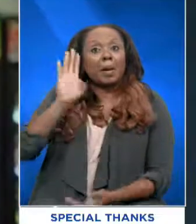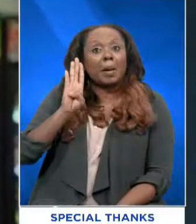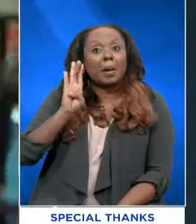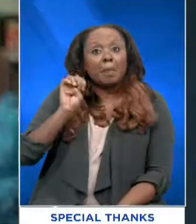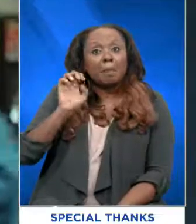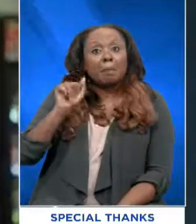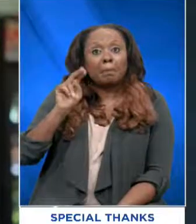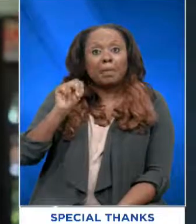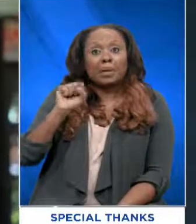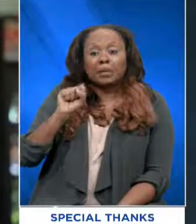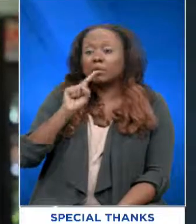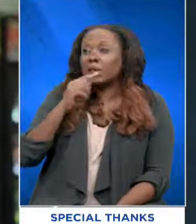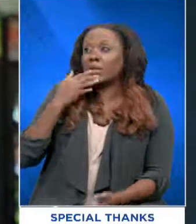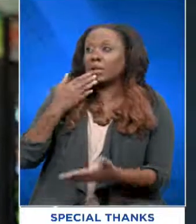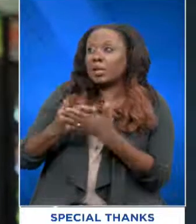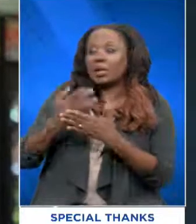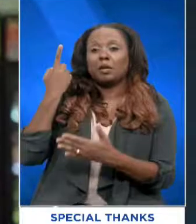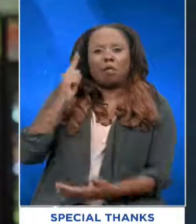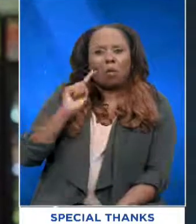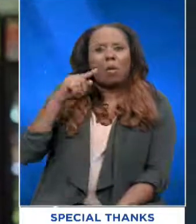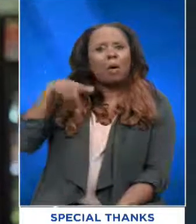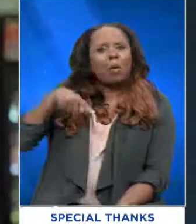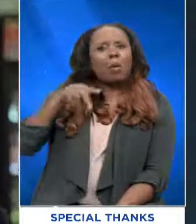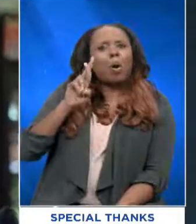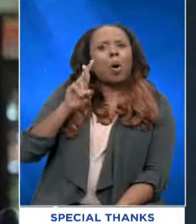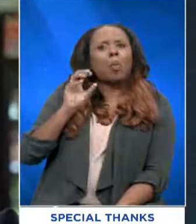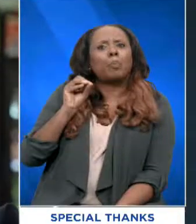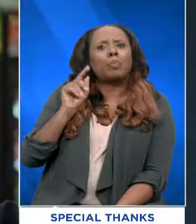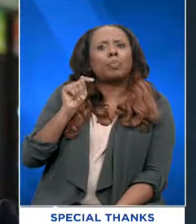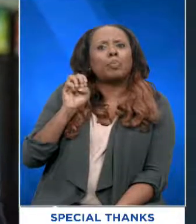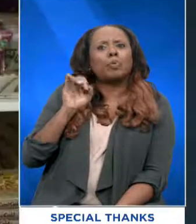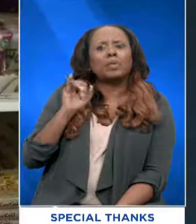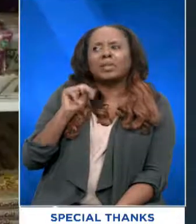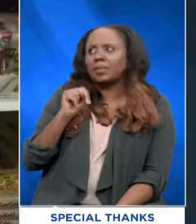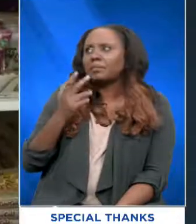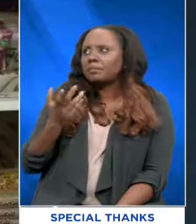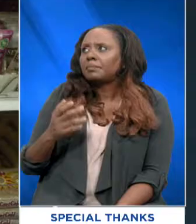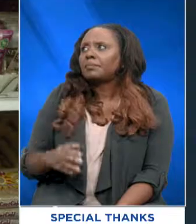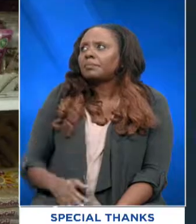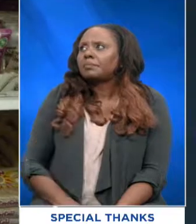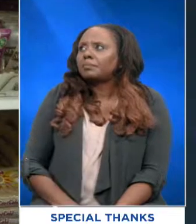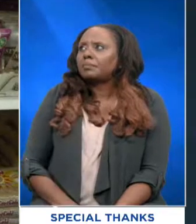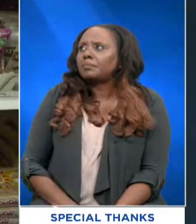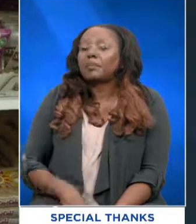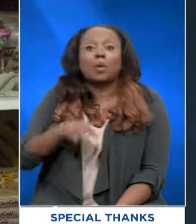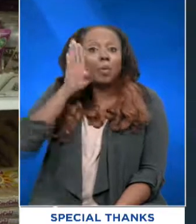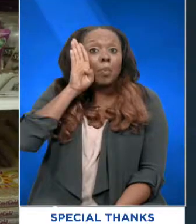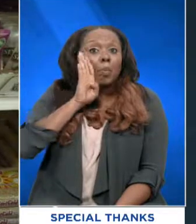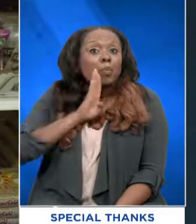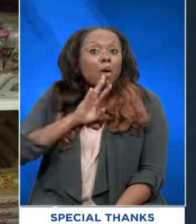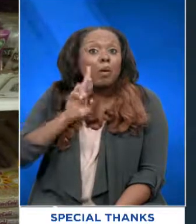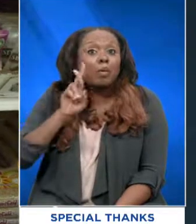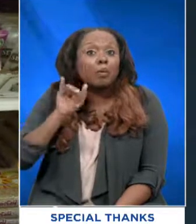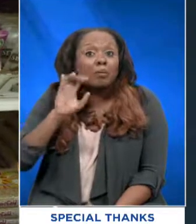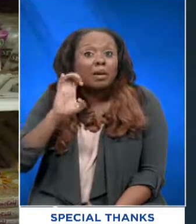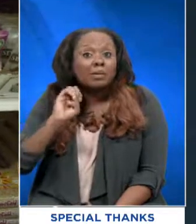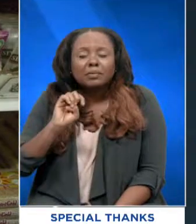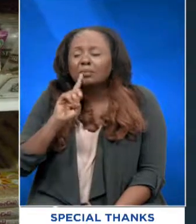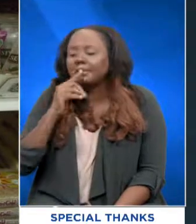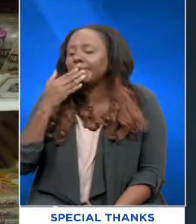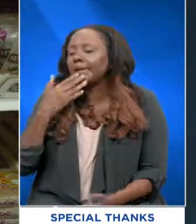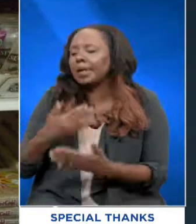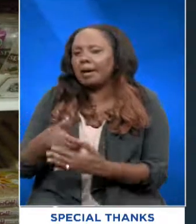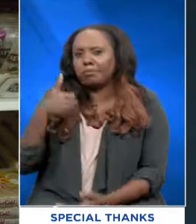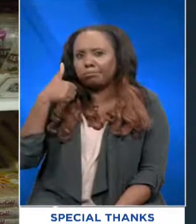intake. So we need to lean on these different peas and beans more. The brown rice is also a nice